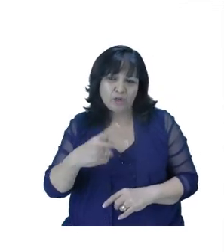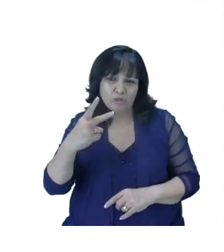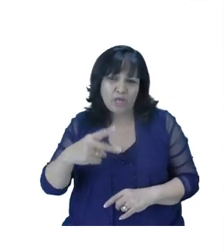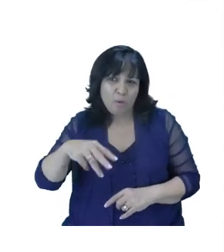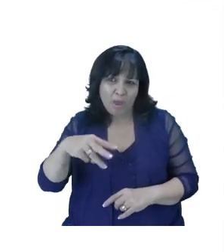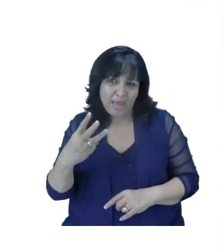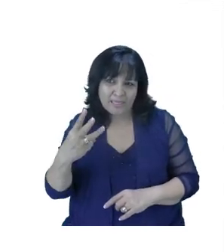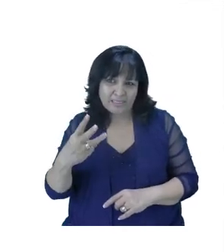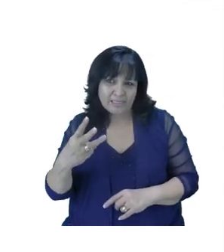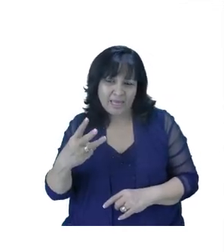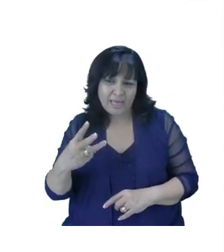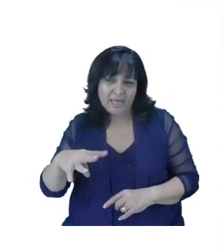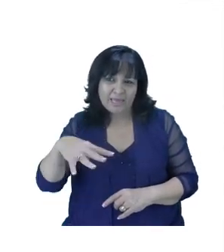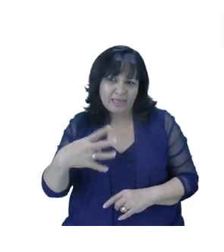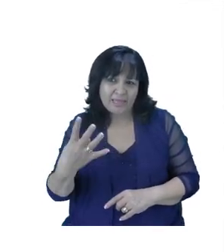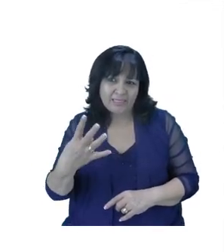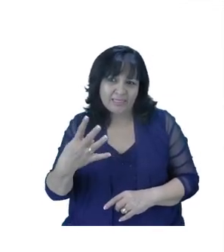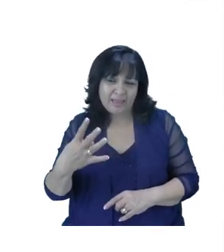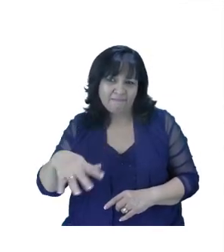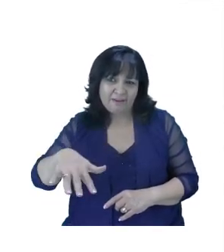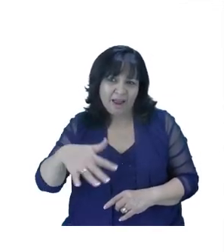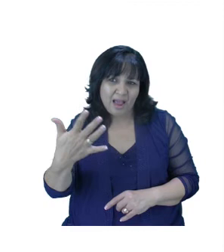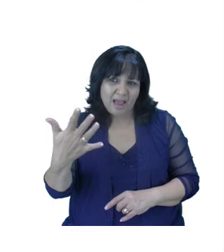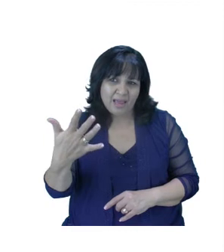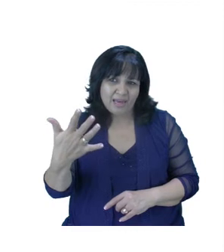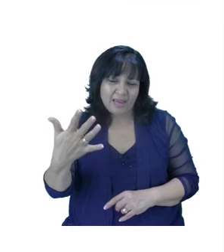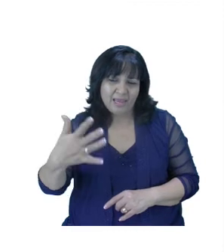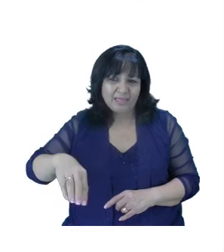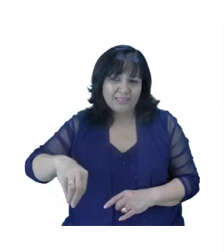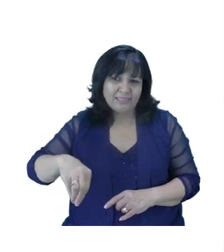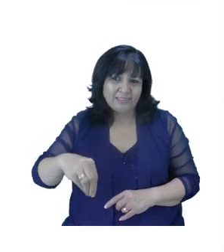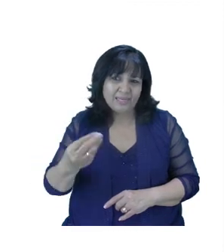Tuesday, Wednesday, Thursday, Friday,